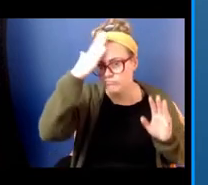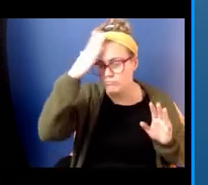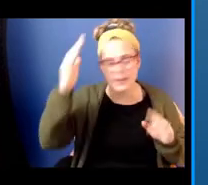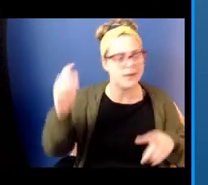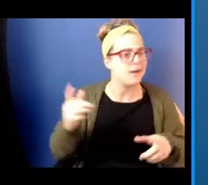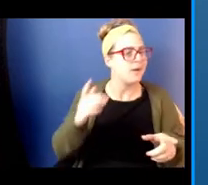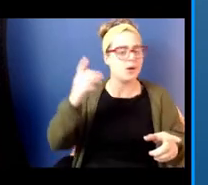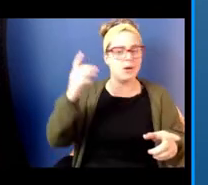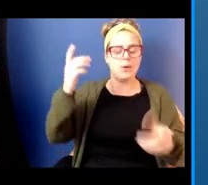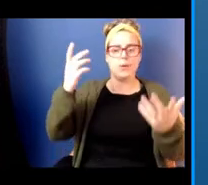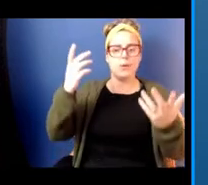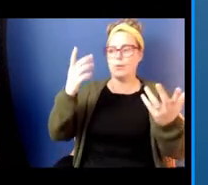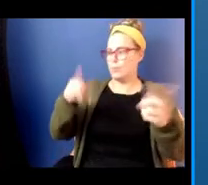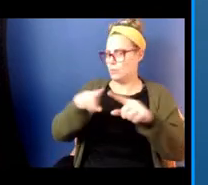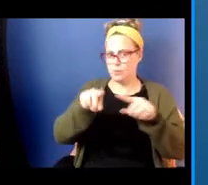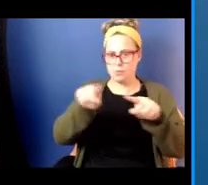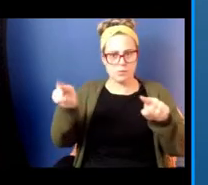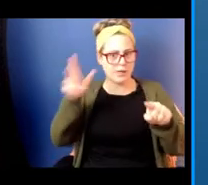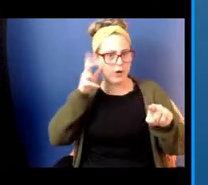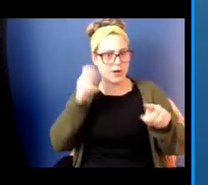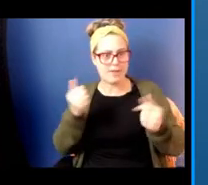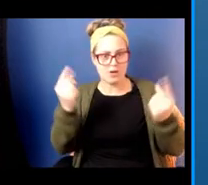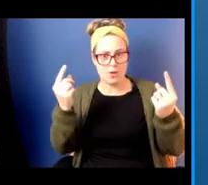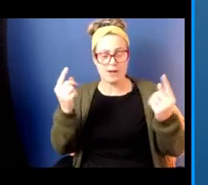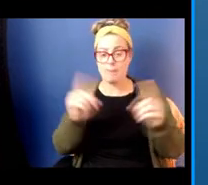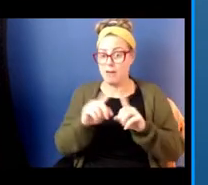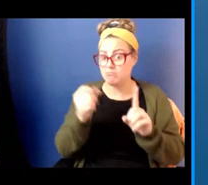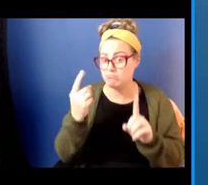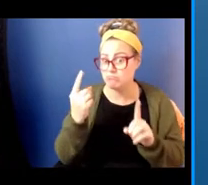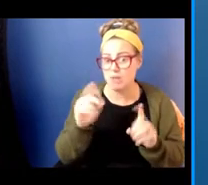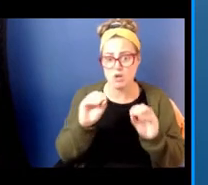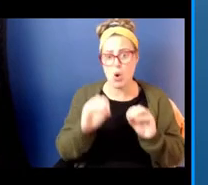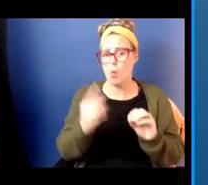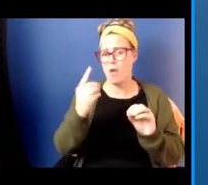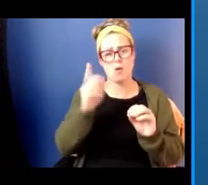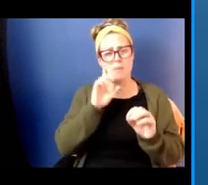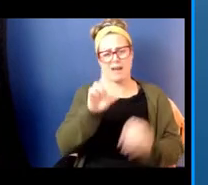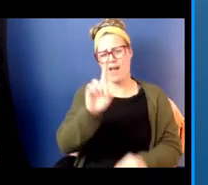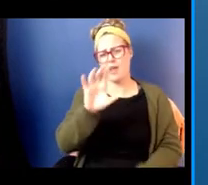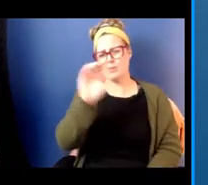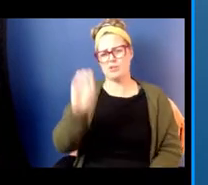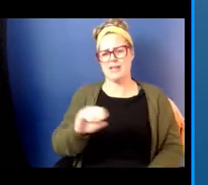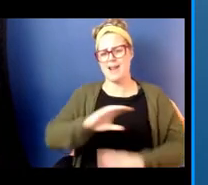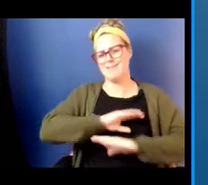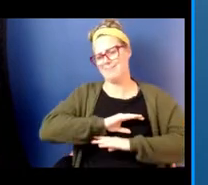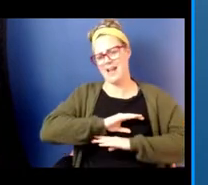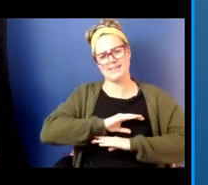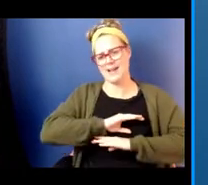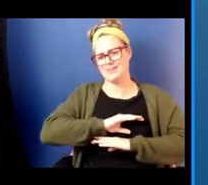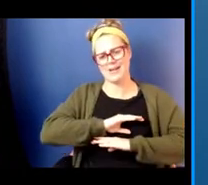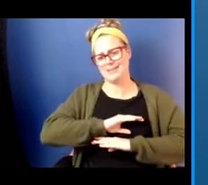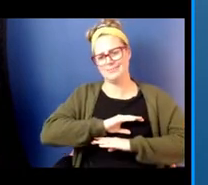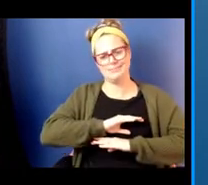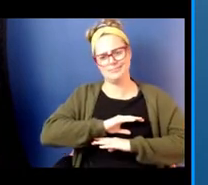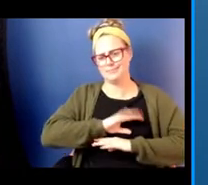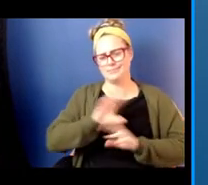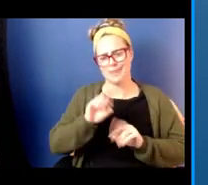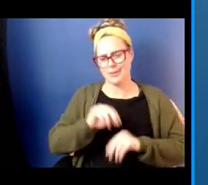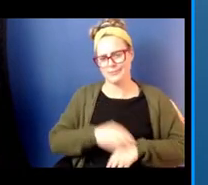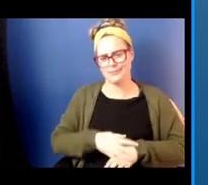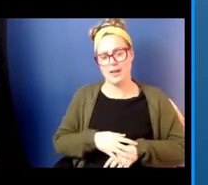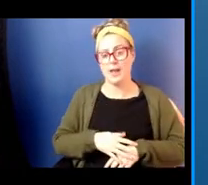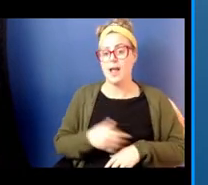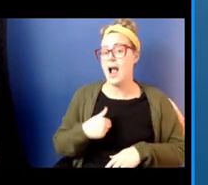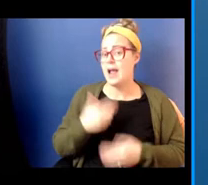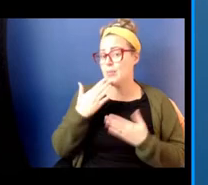and I appreciate New Hampshire and Iowa for the service that they have given this party and this country for so many